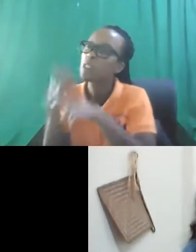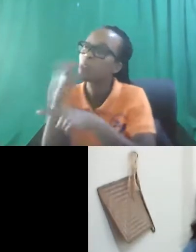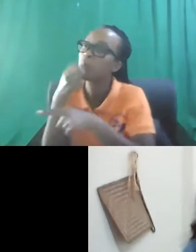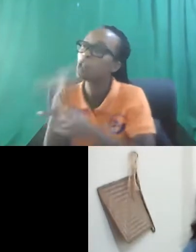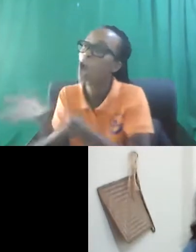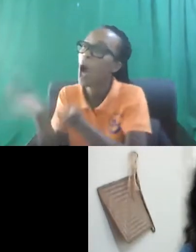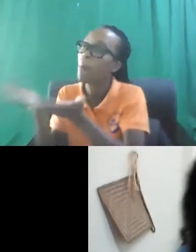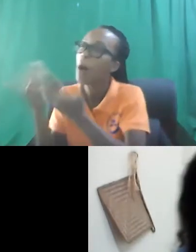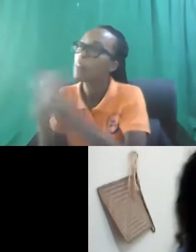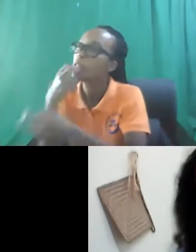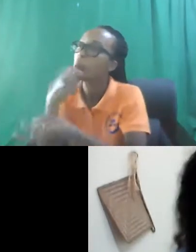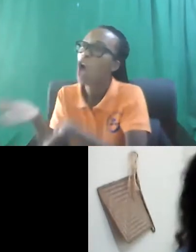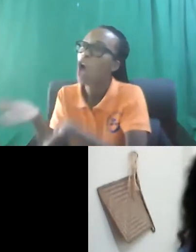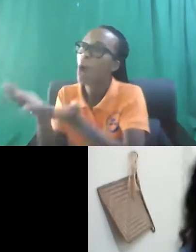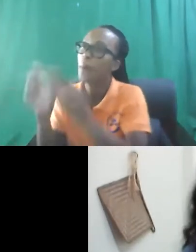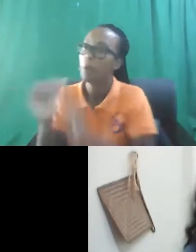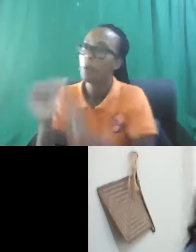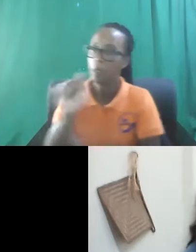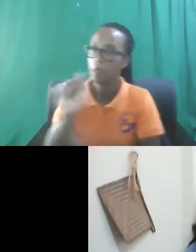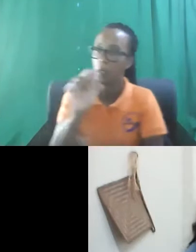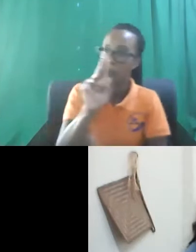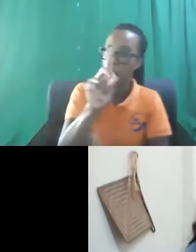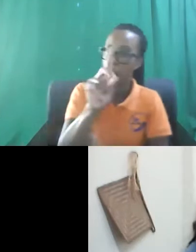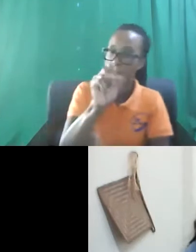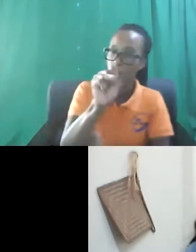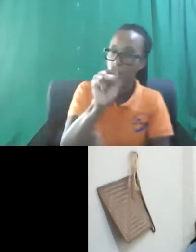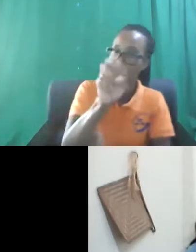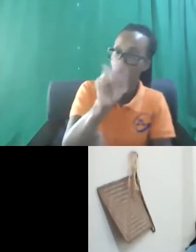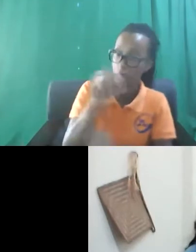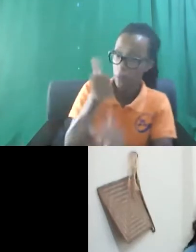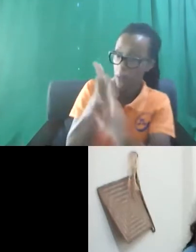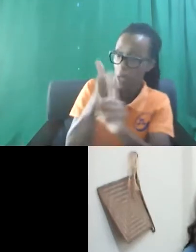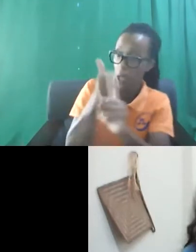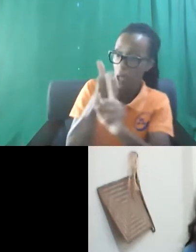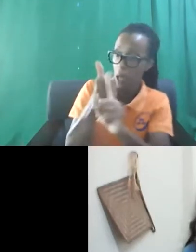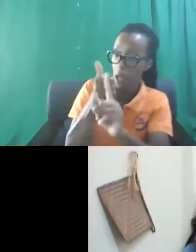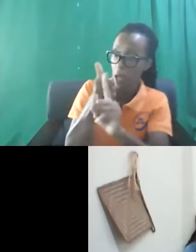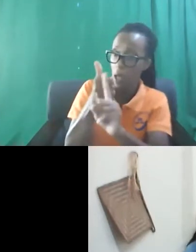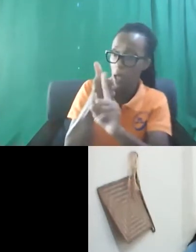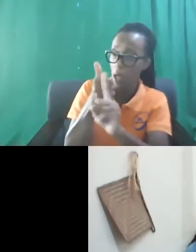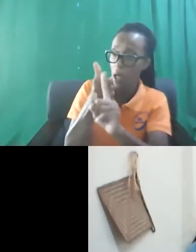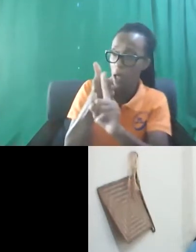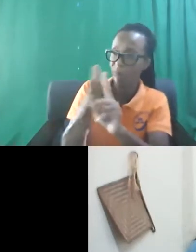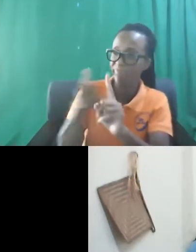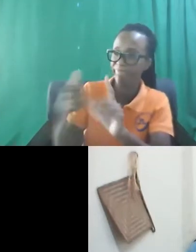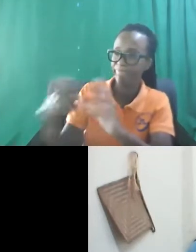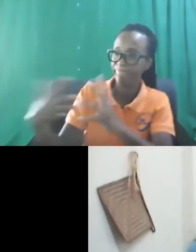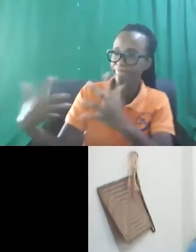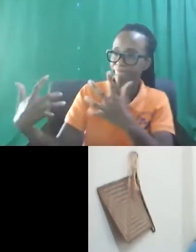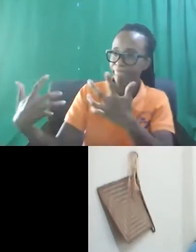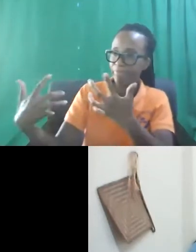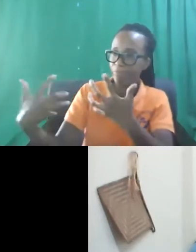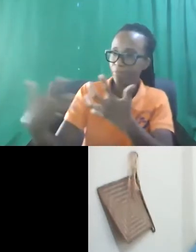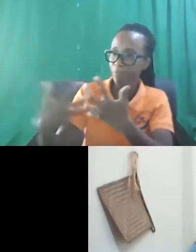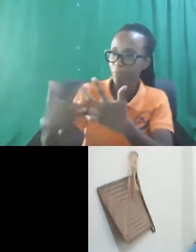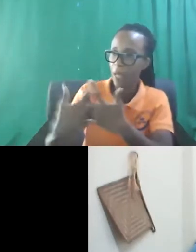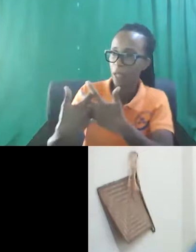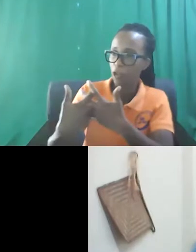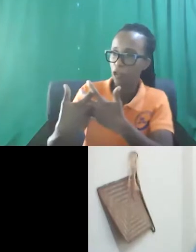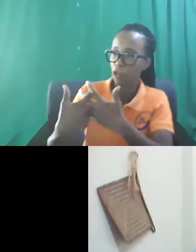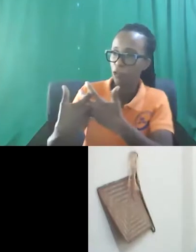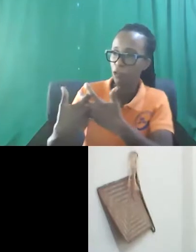think autism is a direct link to not being able to get a lot of things